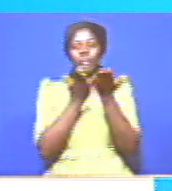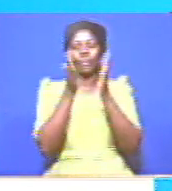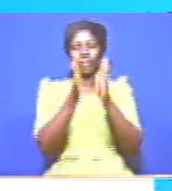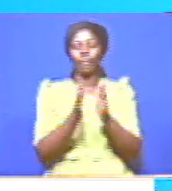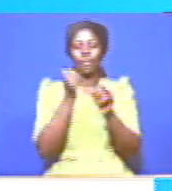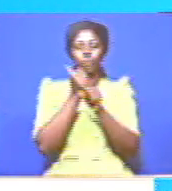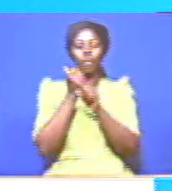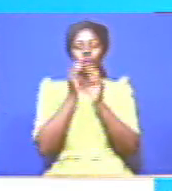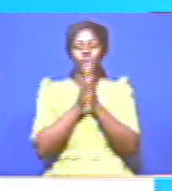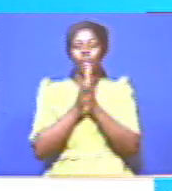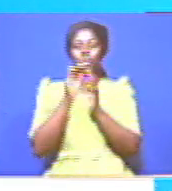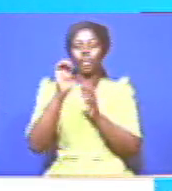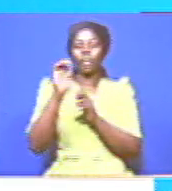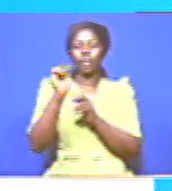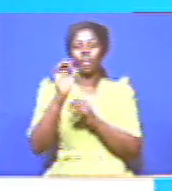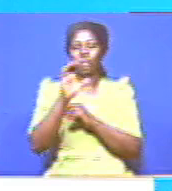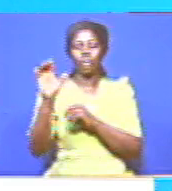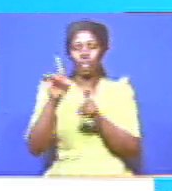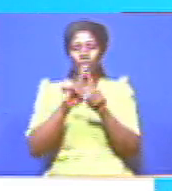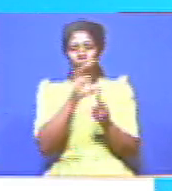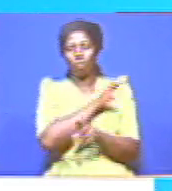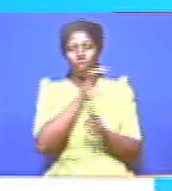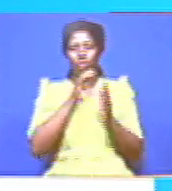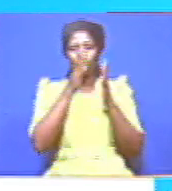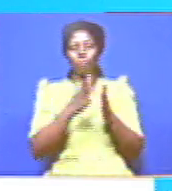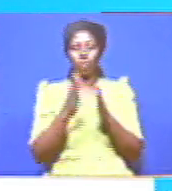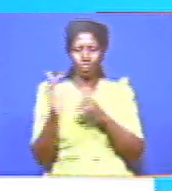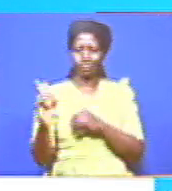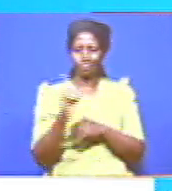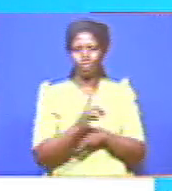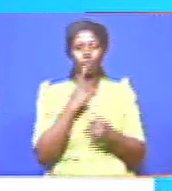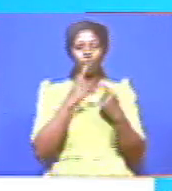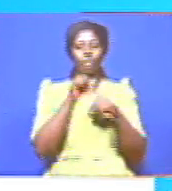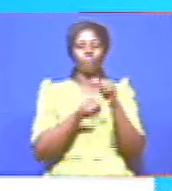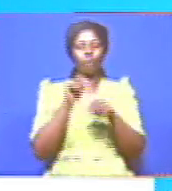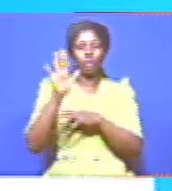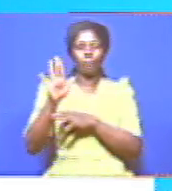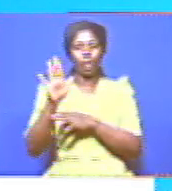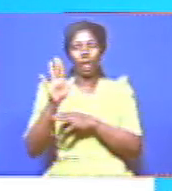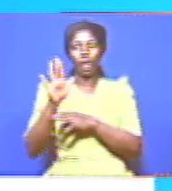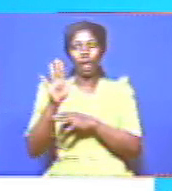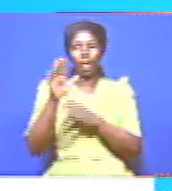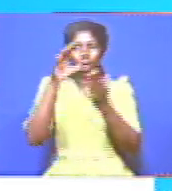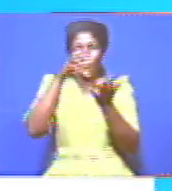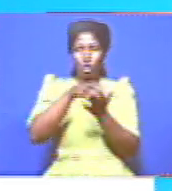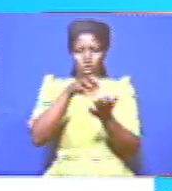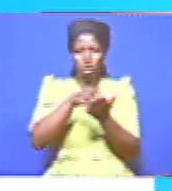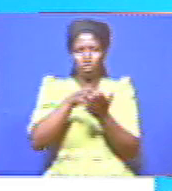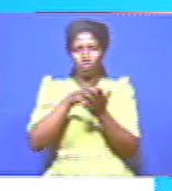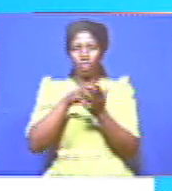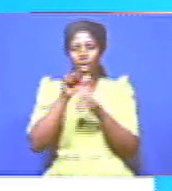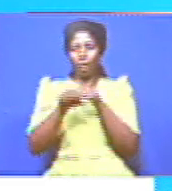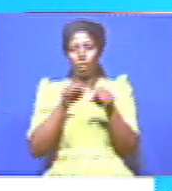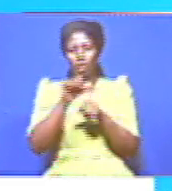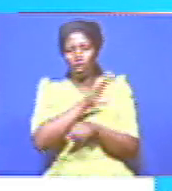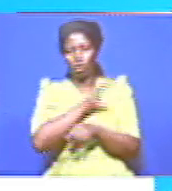for the Ethics and Anti-Corruption Commission as a commissioner, and he's here to talk about his particular docket. He's here to talk about the commission and